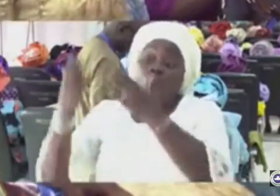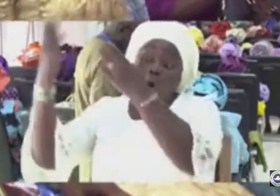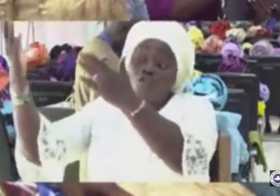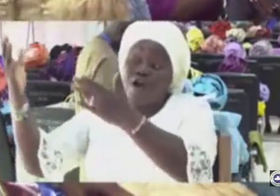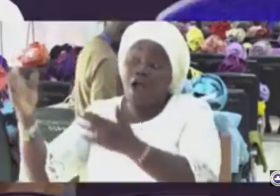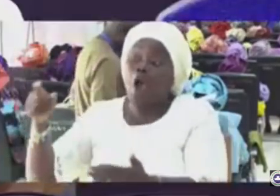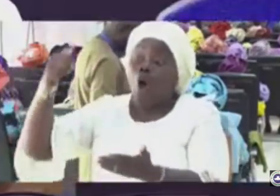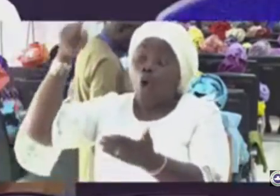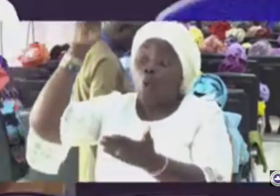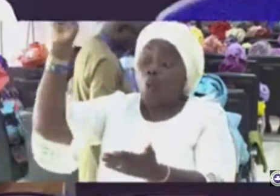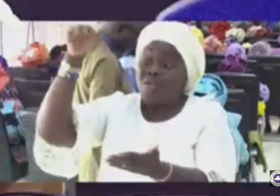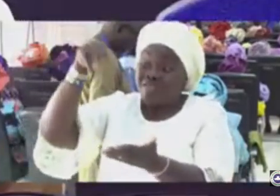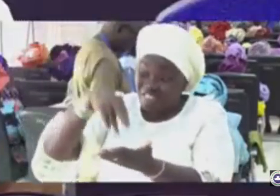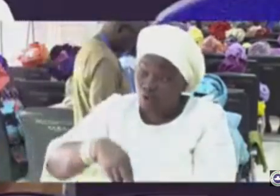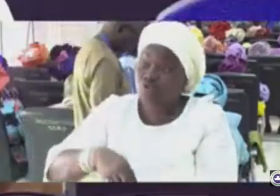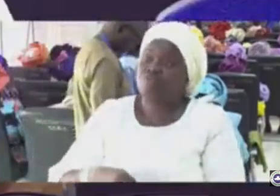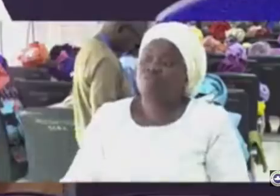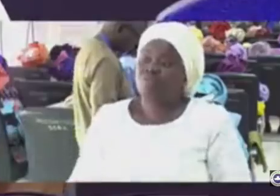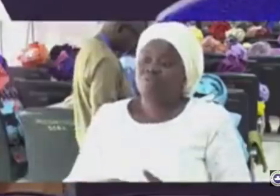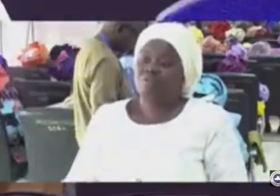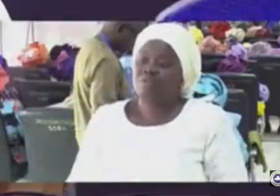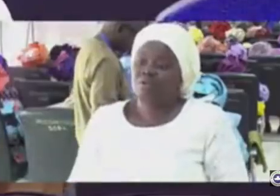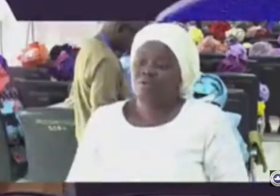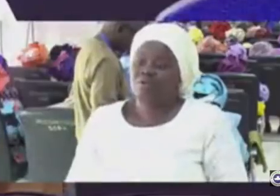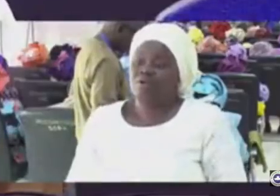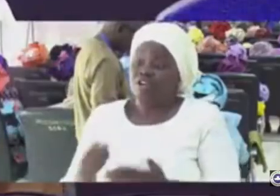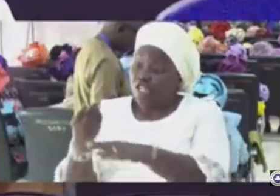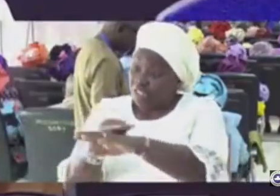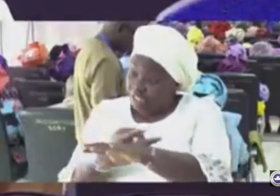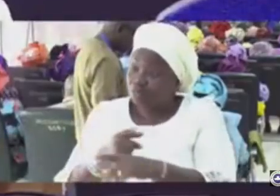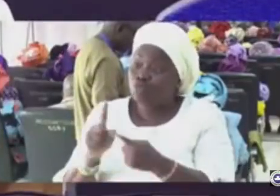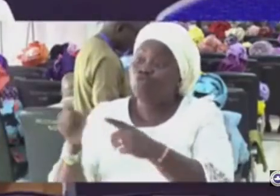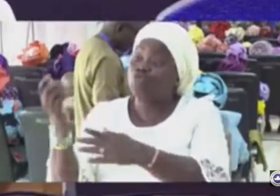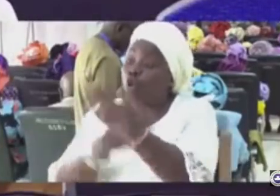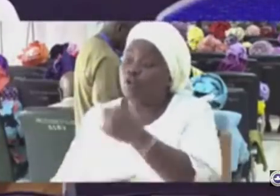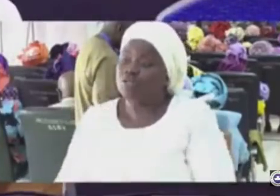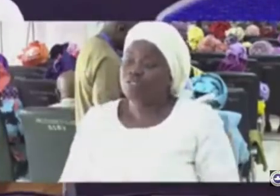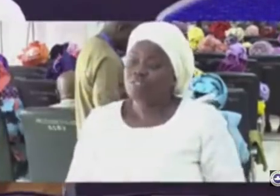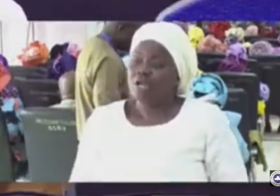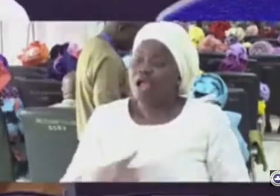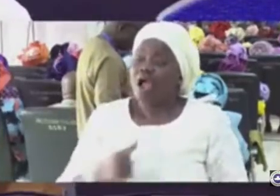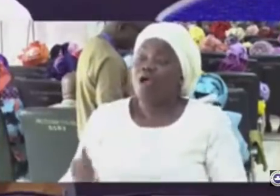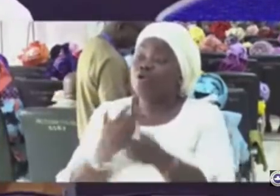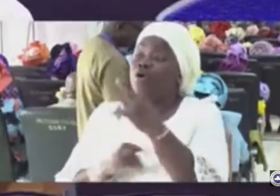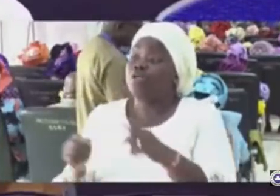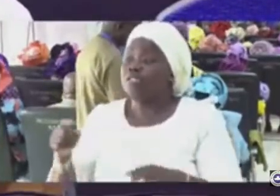terrible people, and made me king. He said, mind your own business. I will praise him.